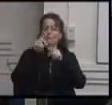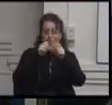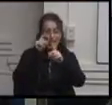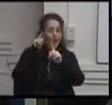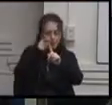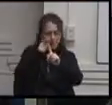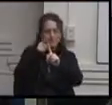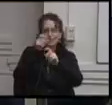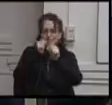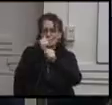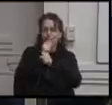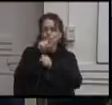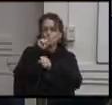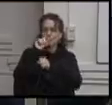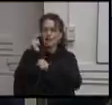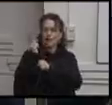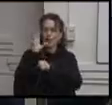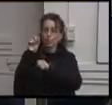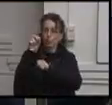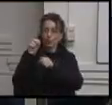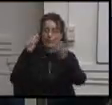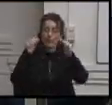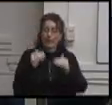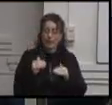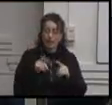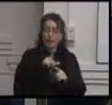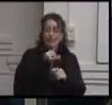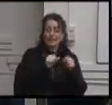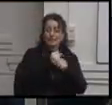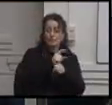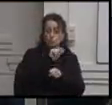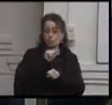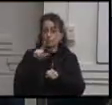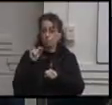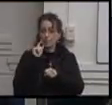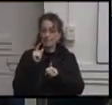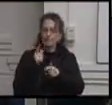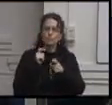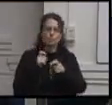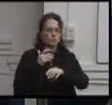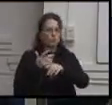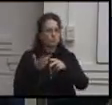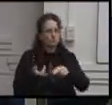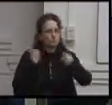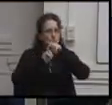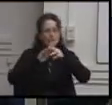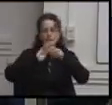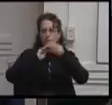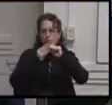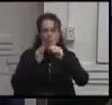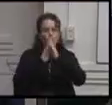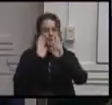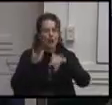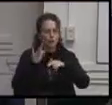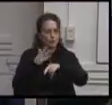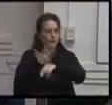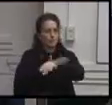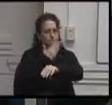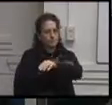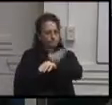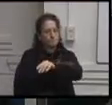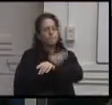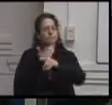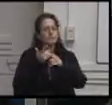to weatherize 80,000 homes by 2020, reduce carbon emissions 75% by 2050, and finally to